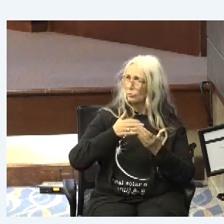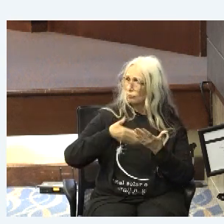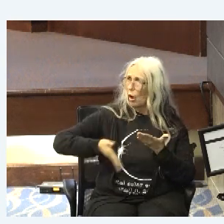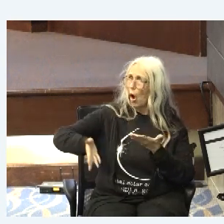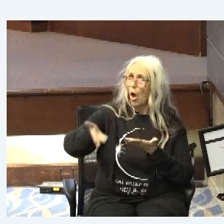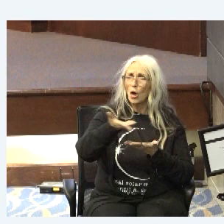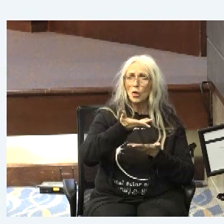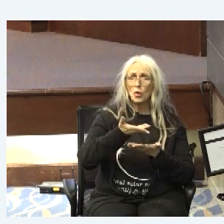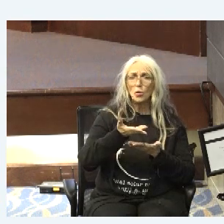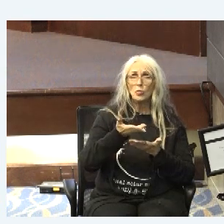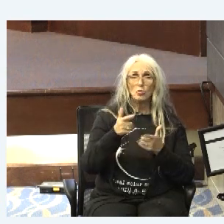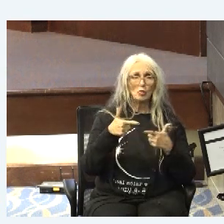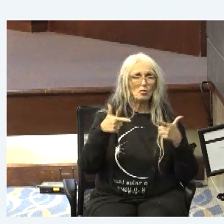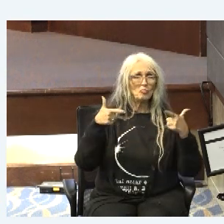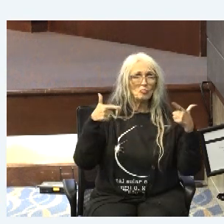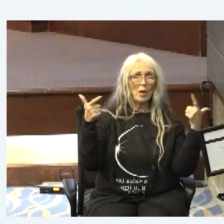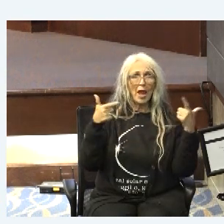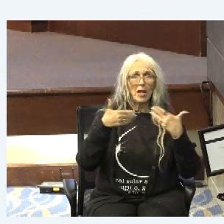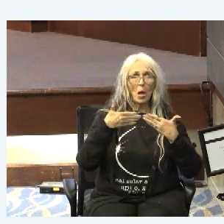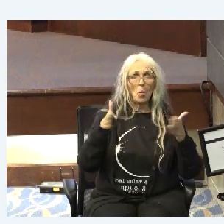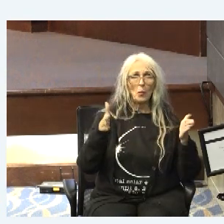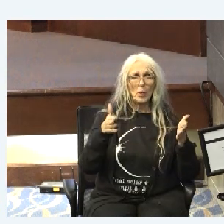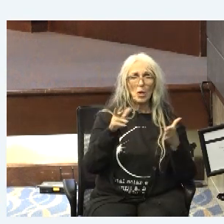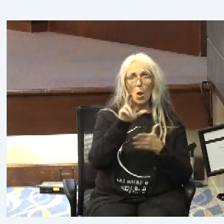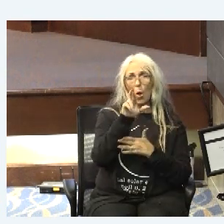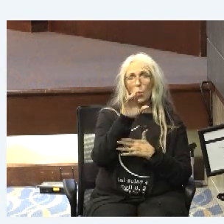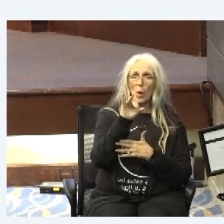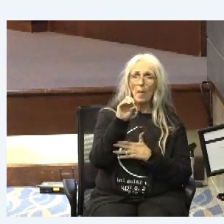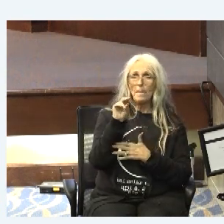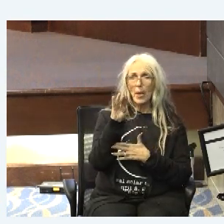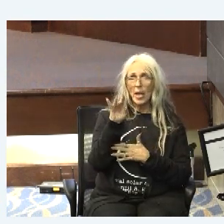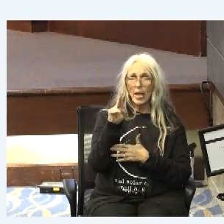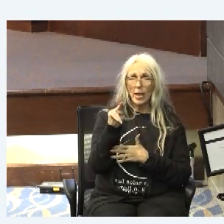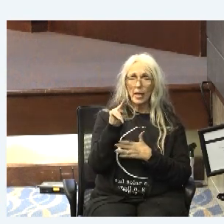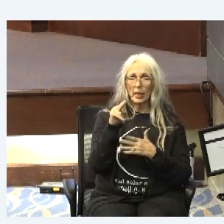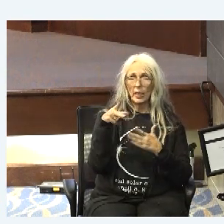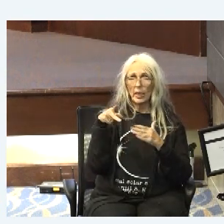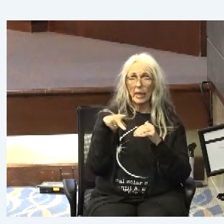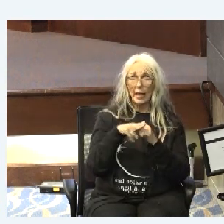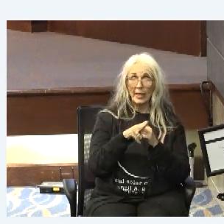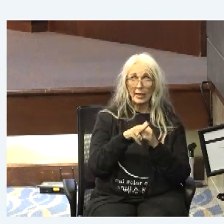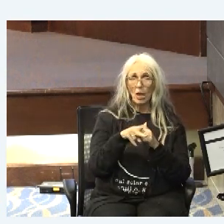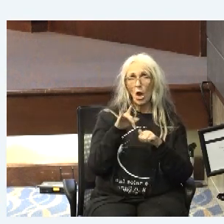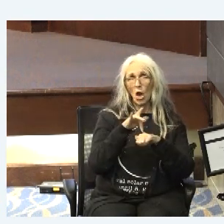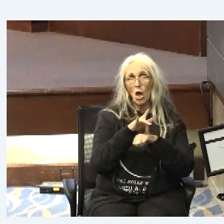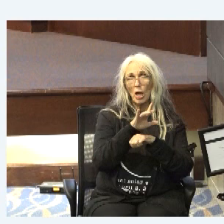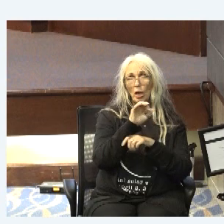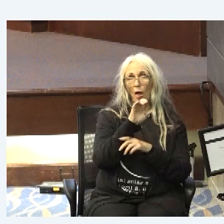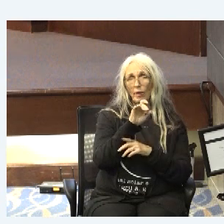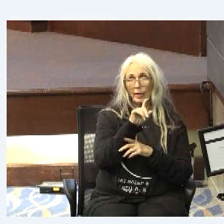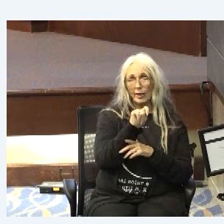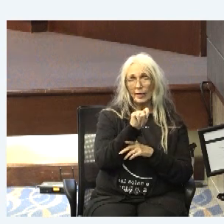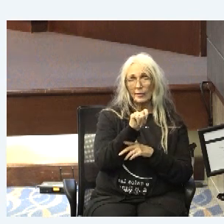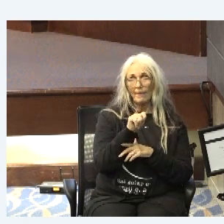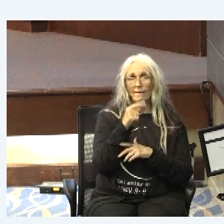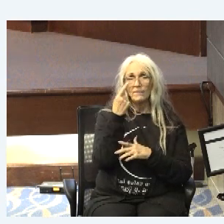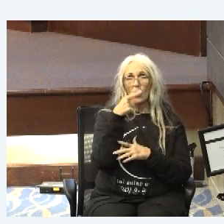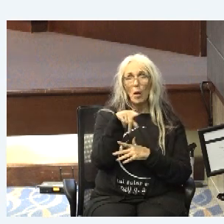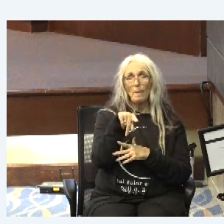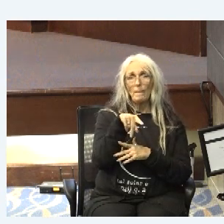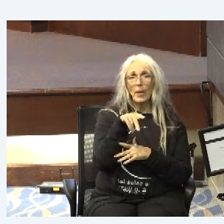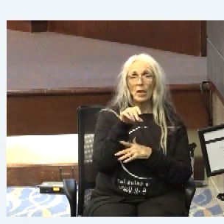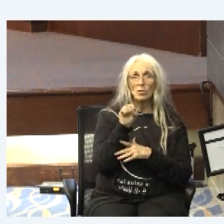a grand opening, a ribbon cutting, hopefully in early August for Penguin